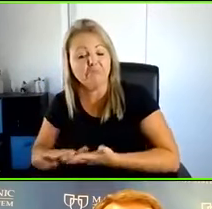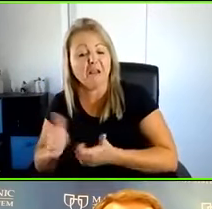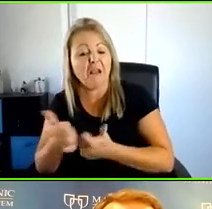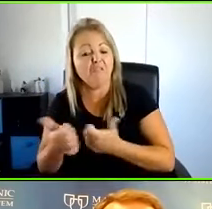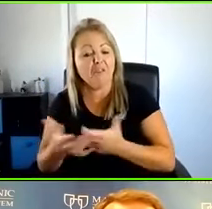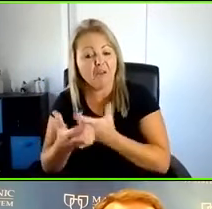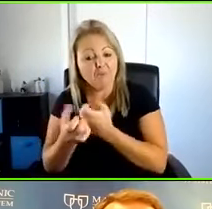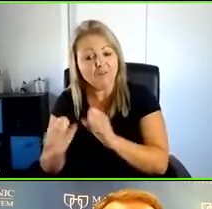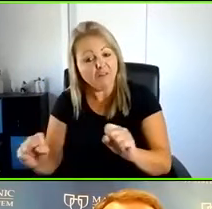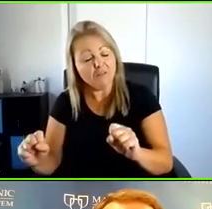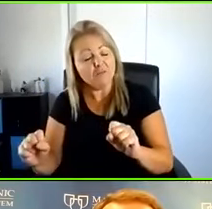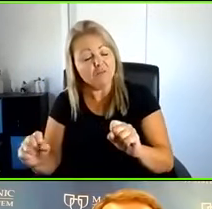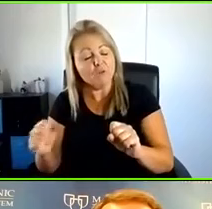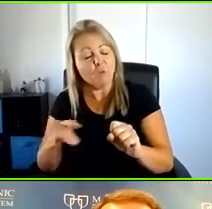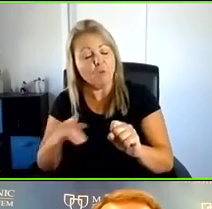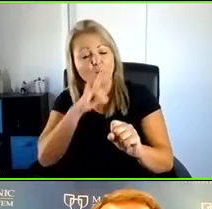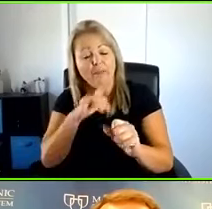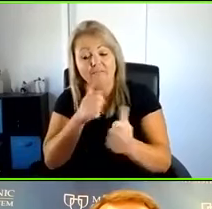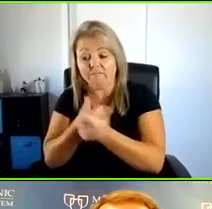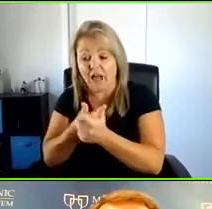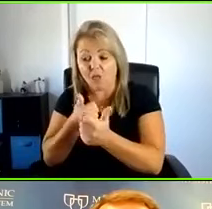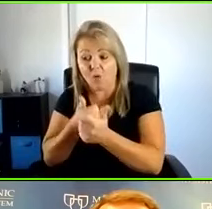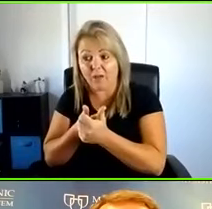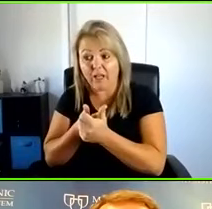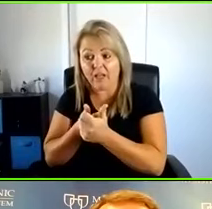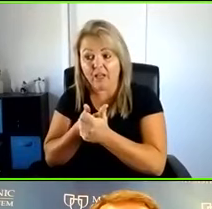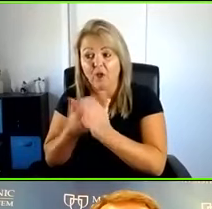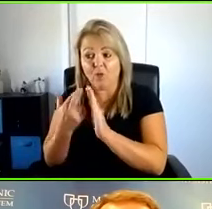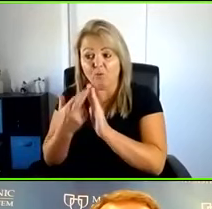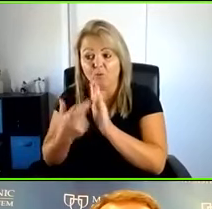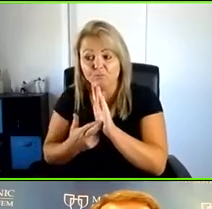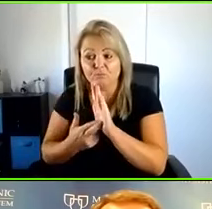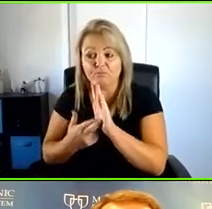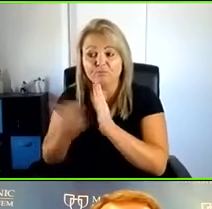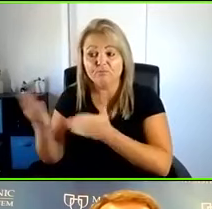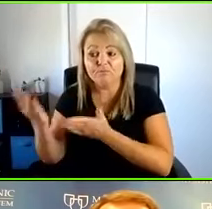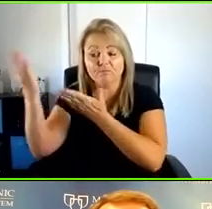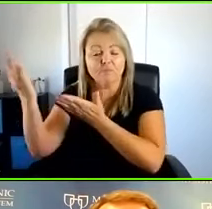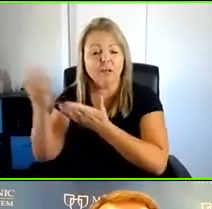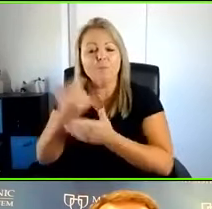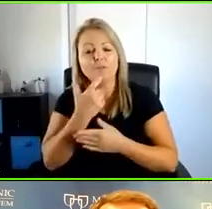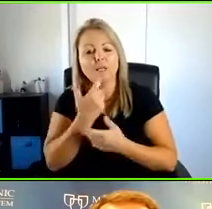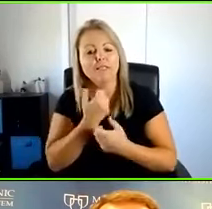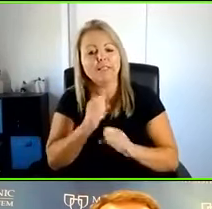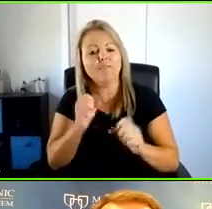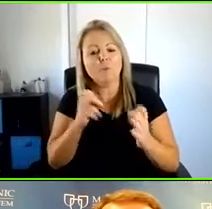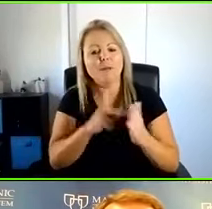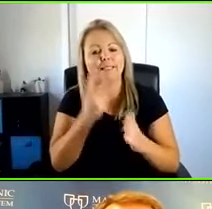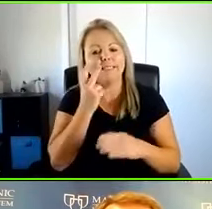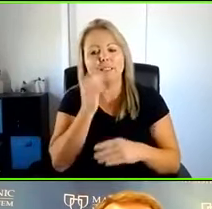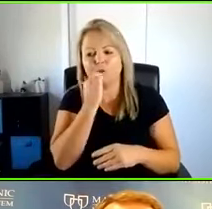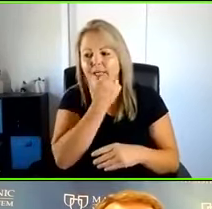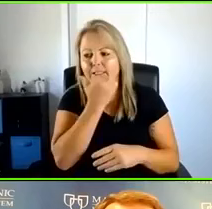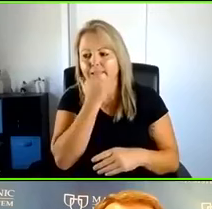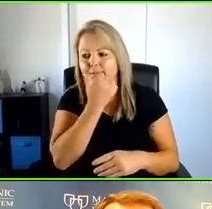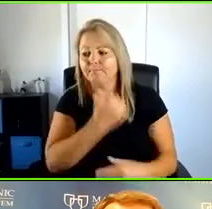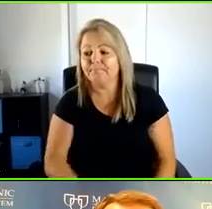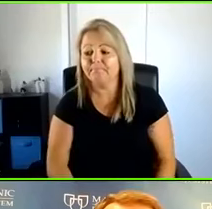safe. So as long as they're following the guidelines and protocols, I would say it's safe to go back to see your dental care.